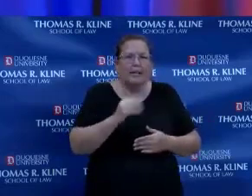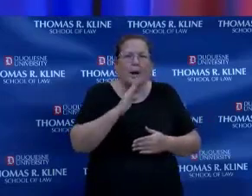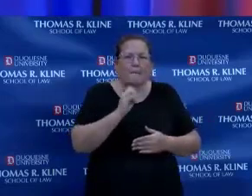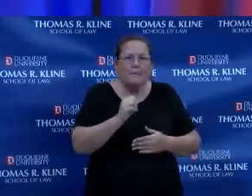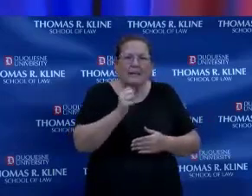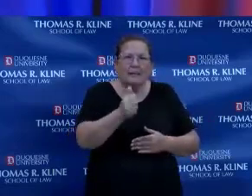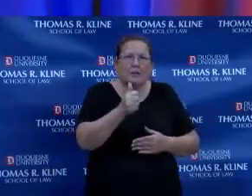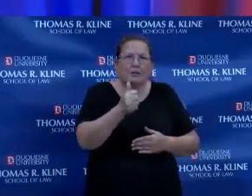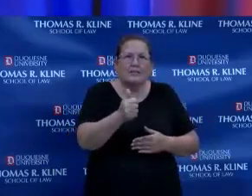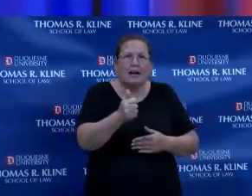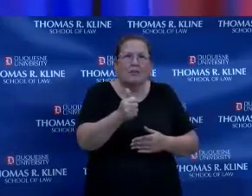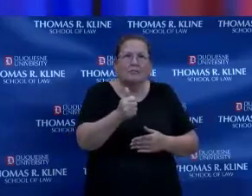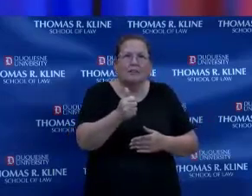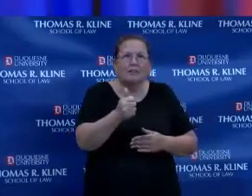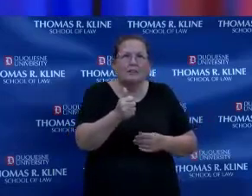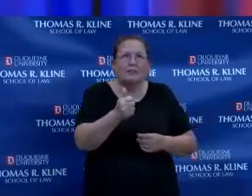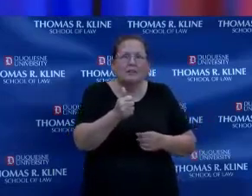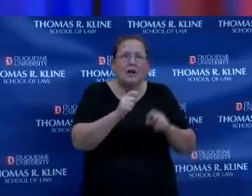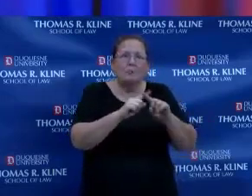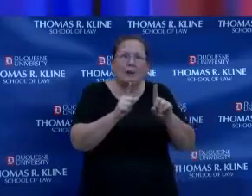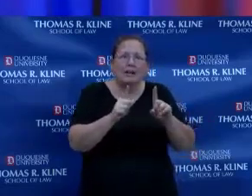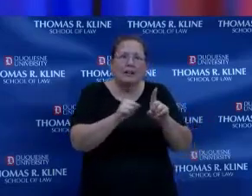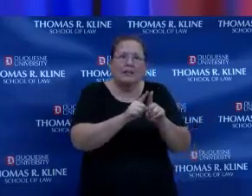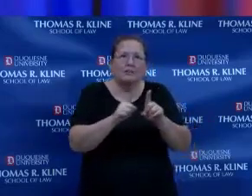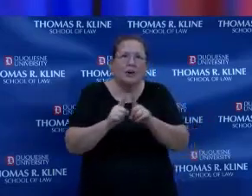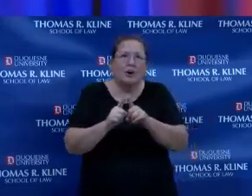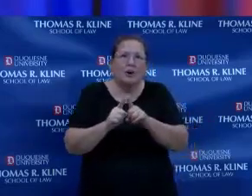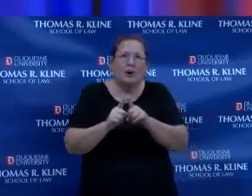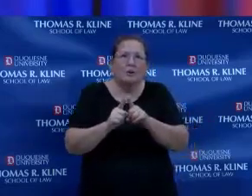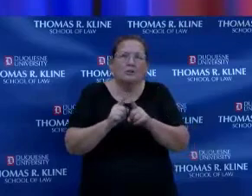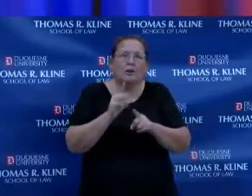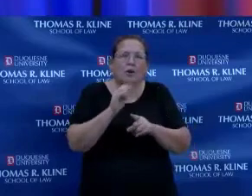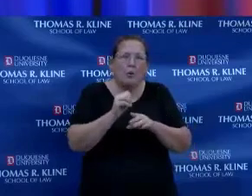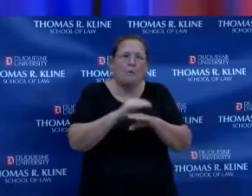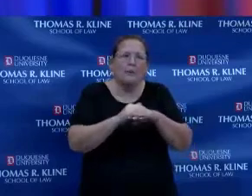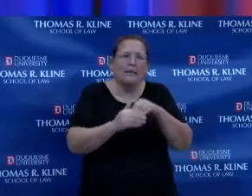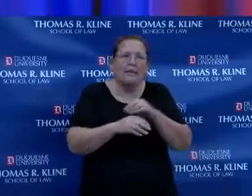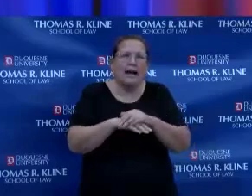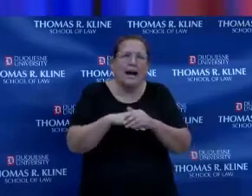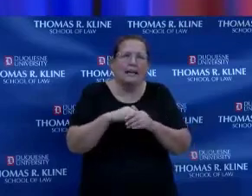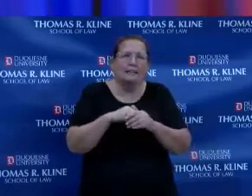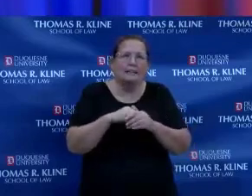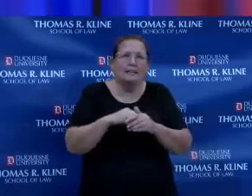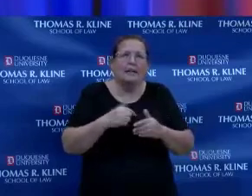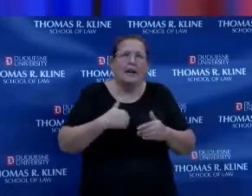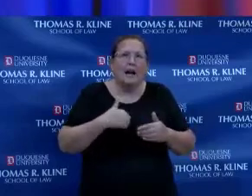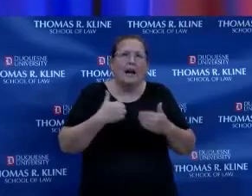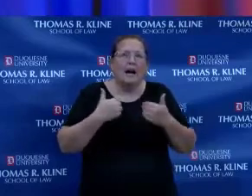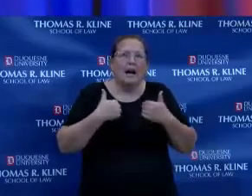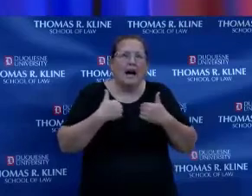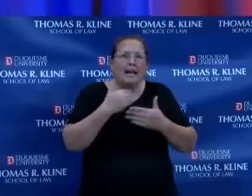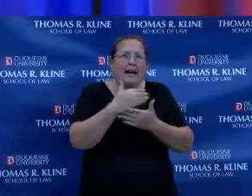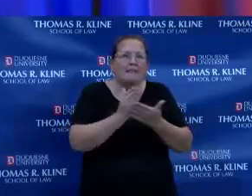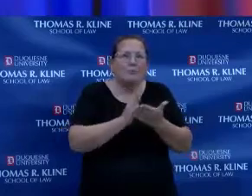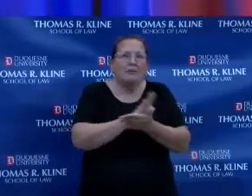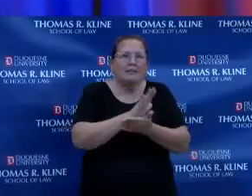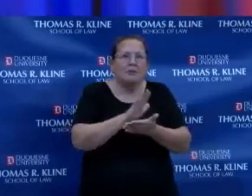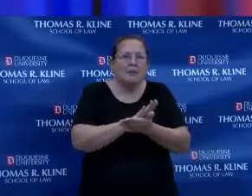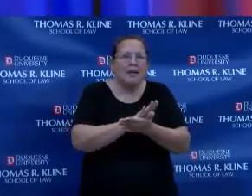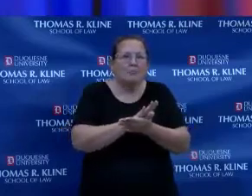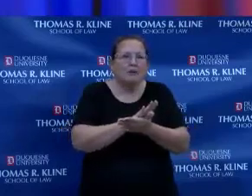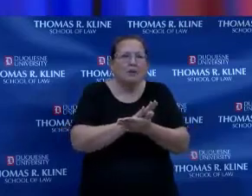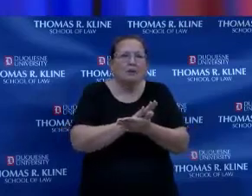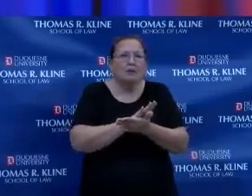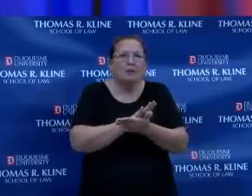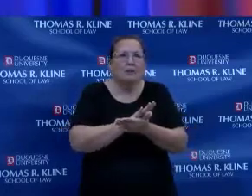But there's a corollary. Also be kind. I have a piece of paper written